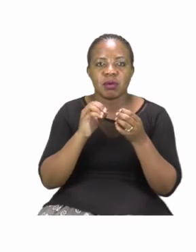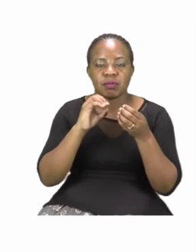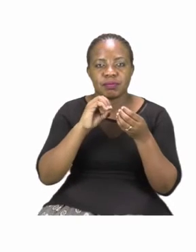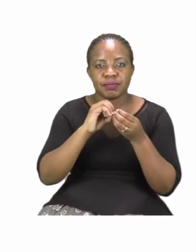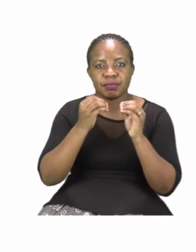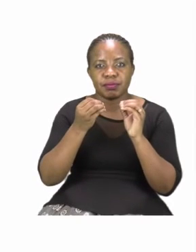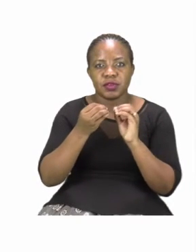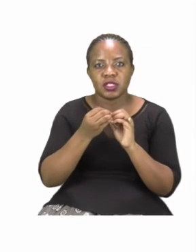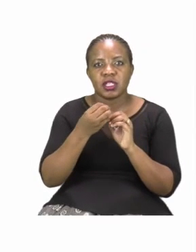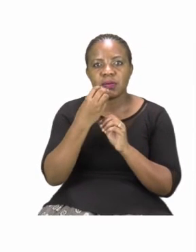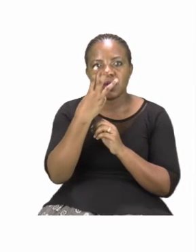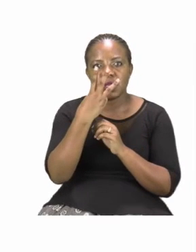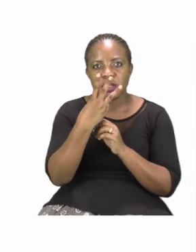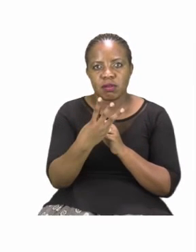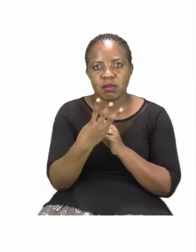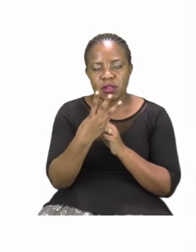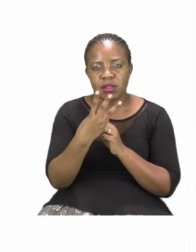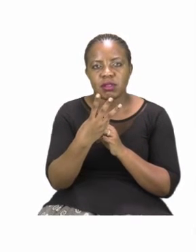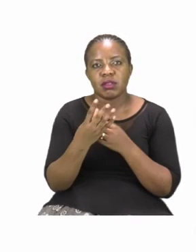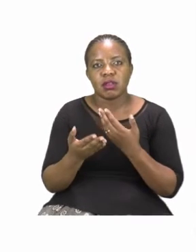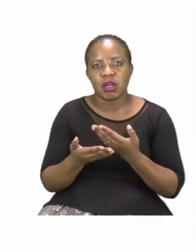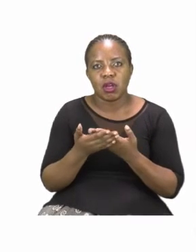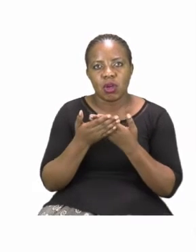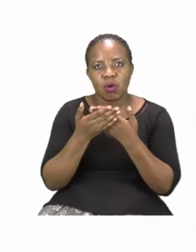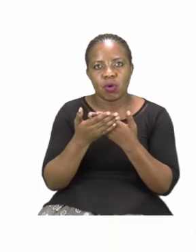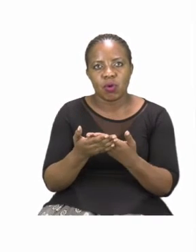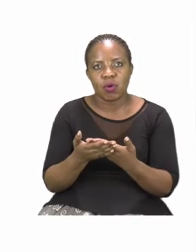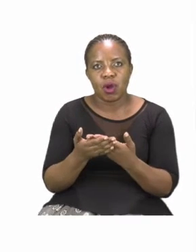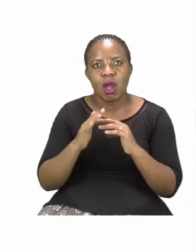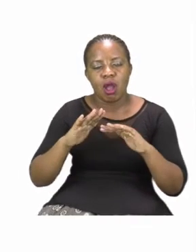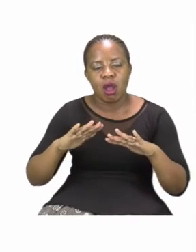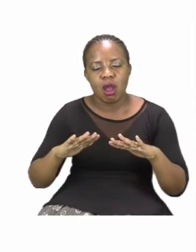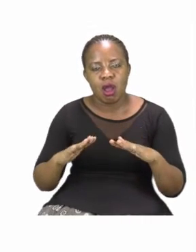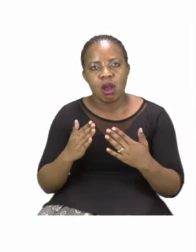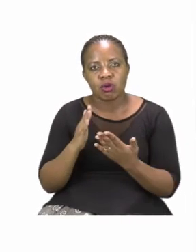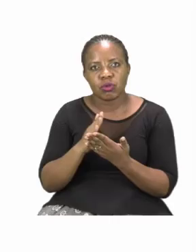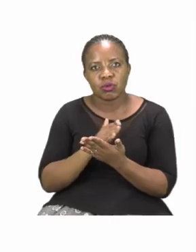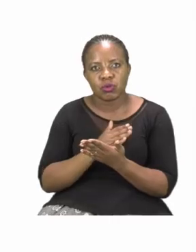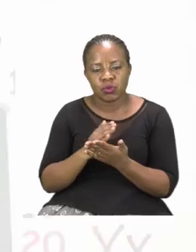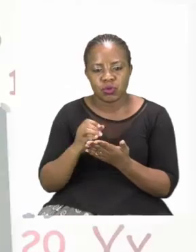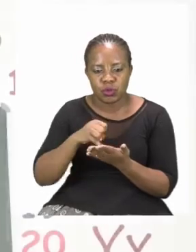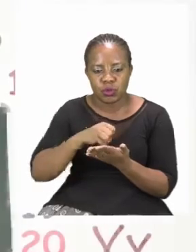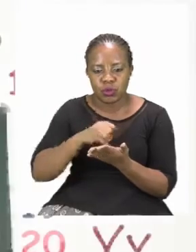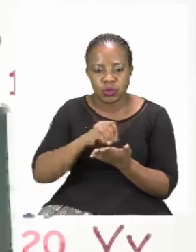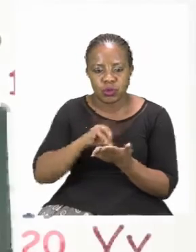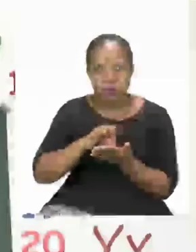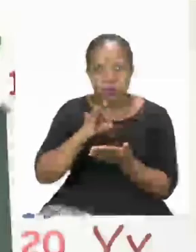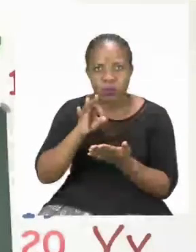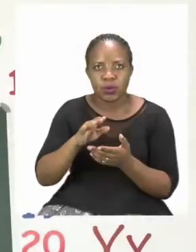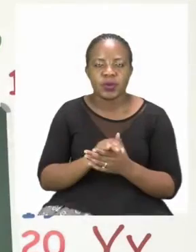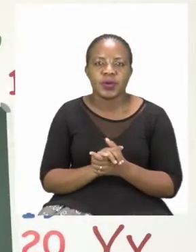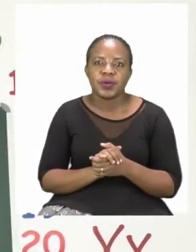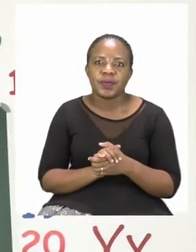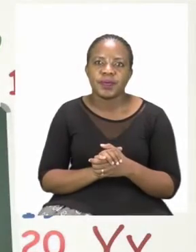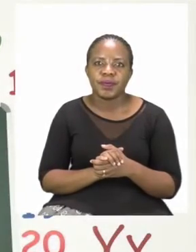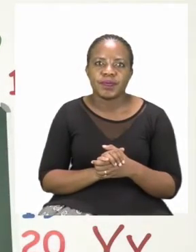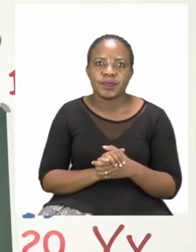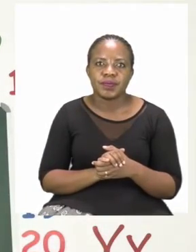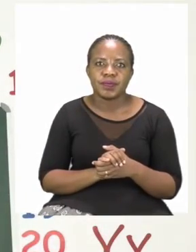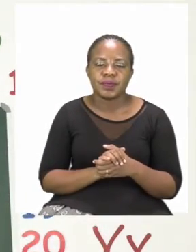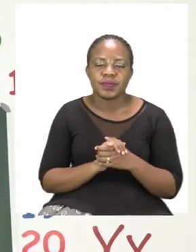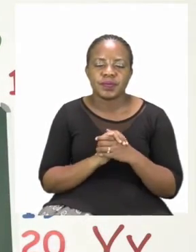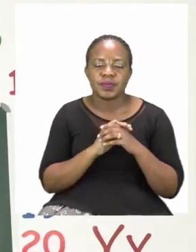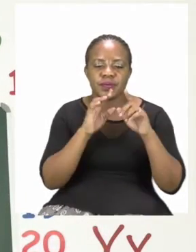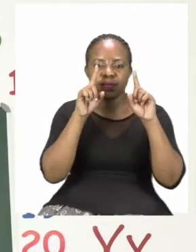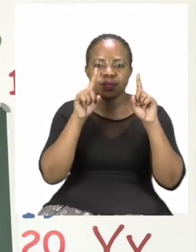I can show you how you can share your seeds. Let's take a look at the board. Now on the board,